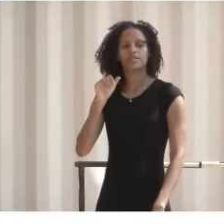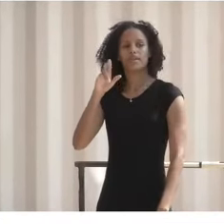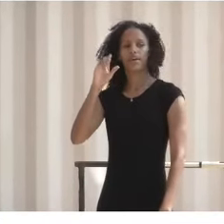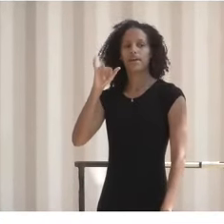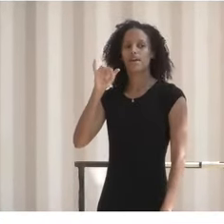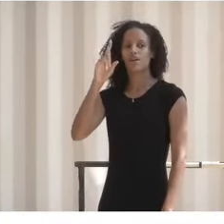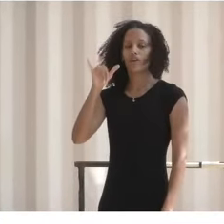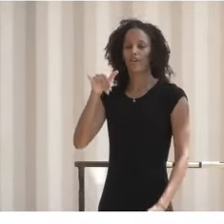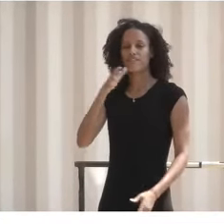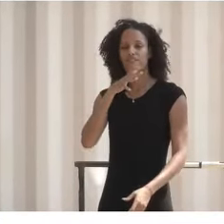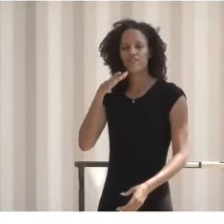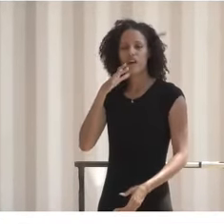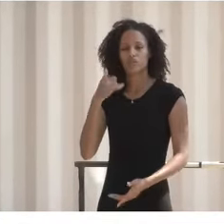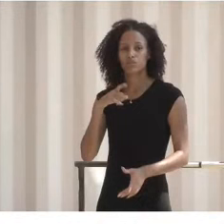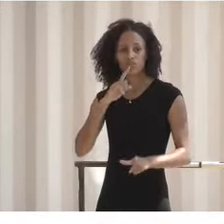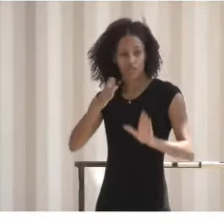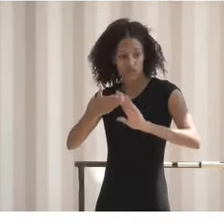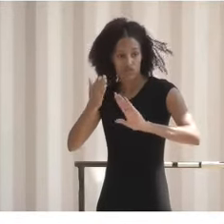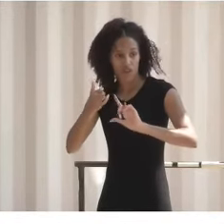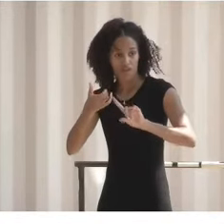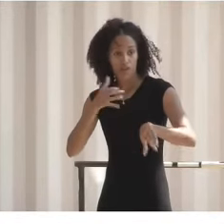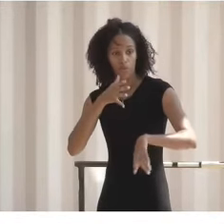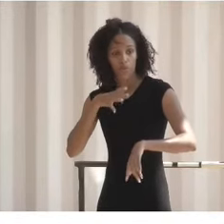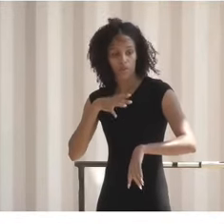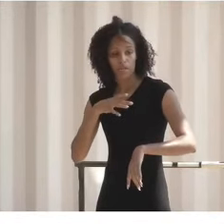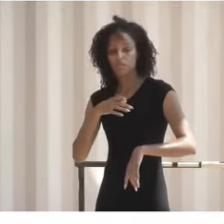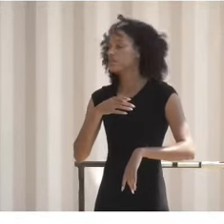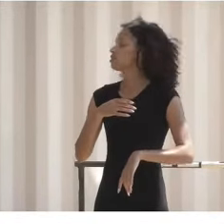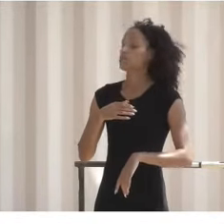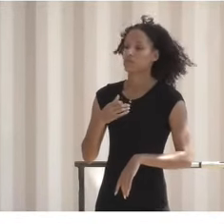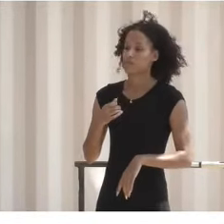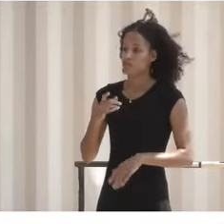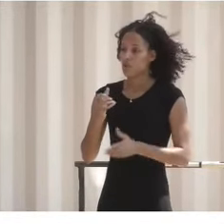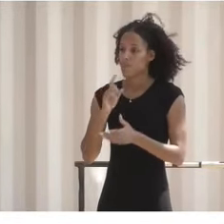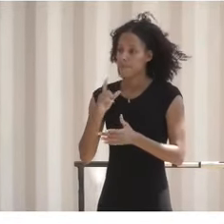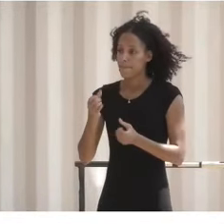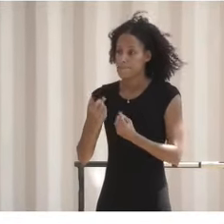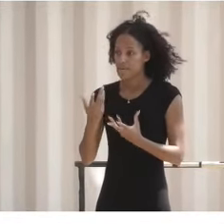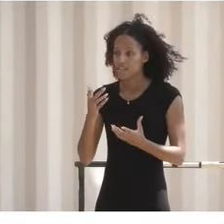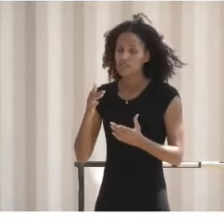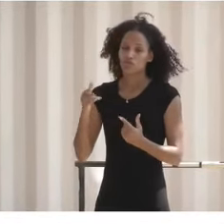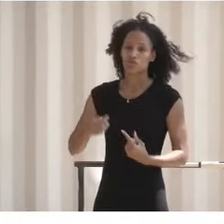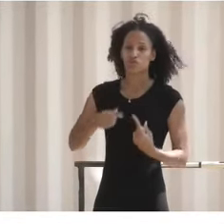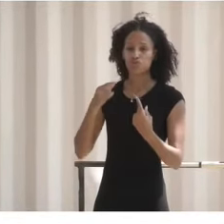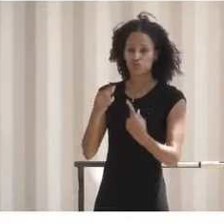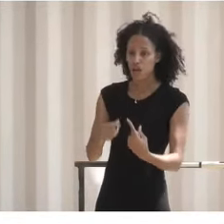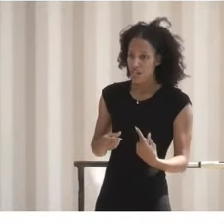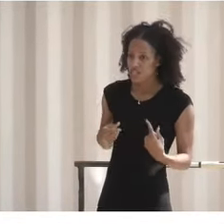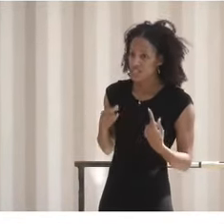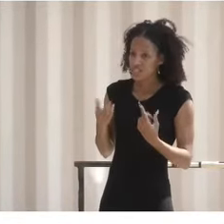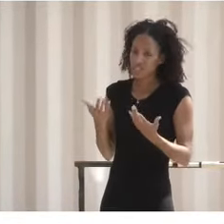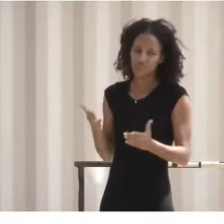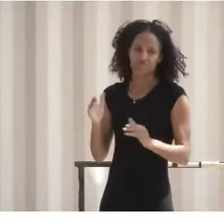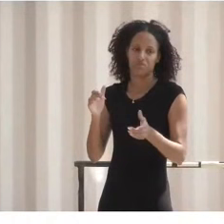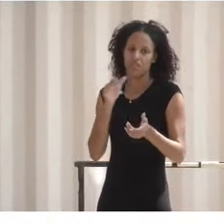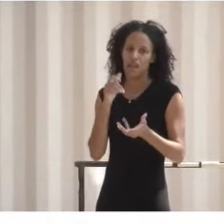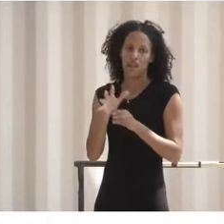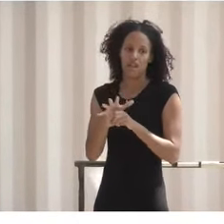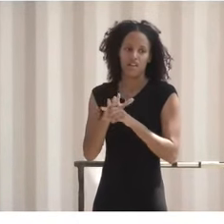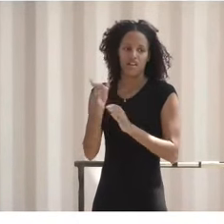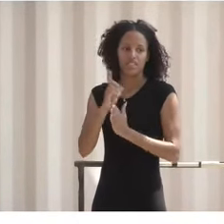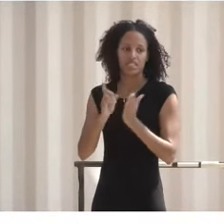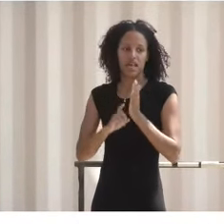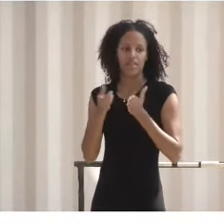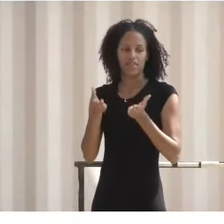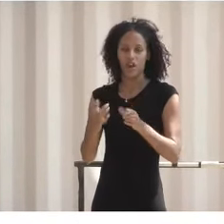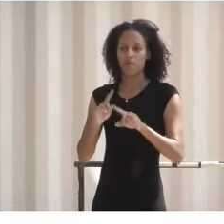Dairy farms, like much of mainstream agriculture, is struggling, lack of design there. And so